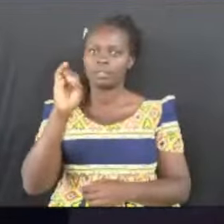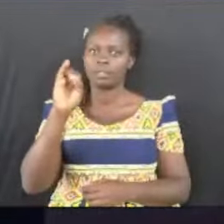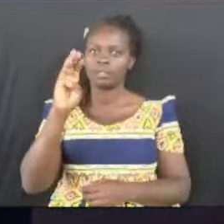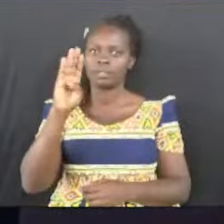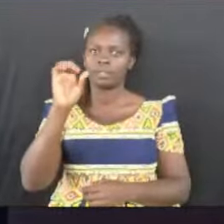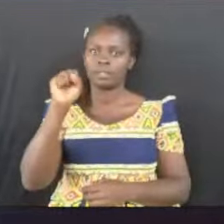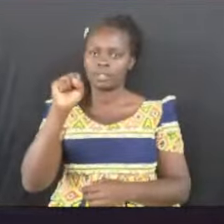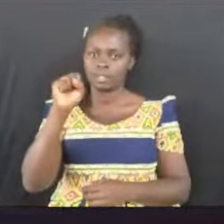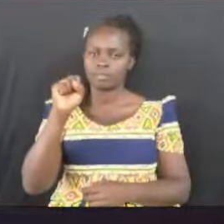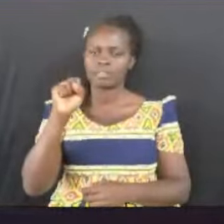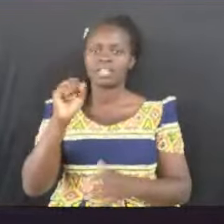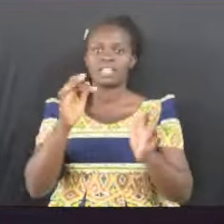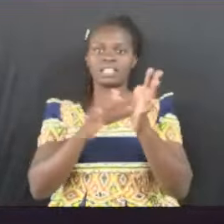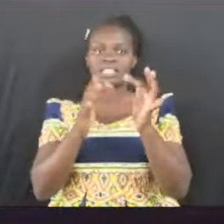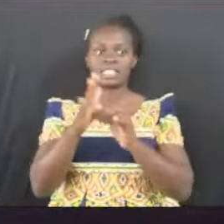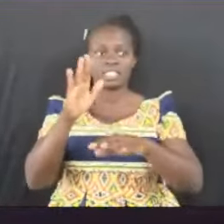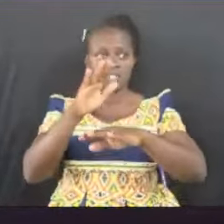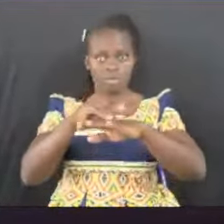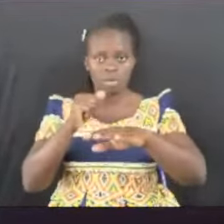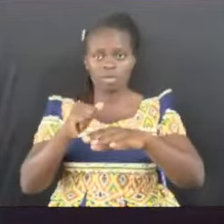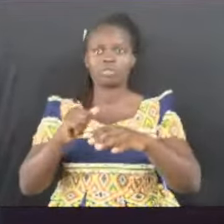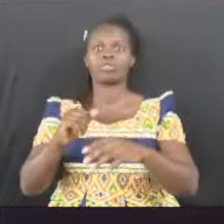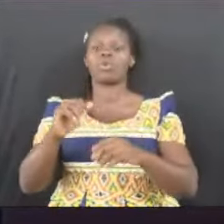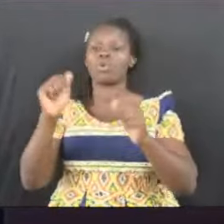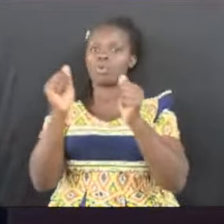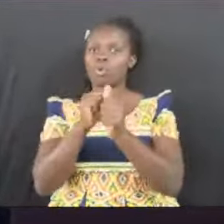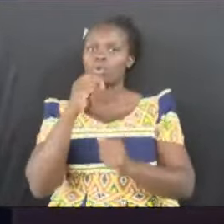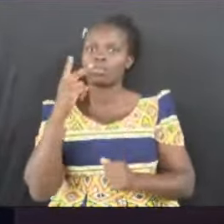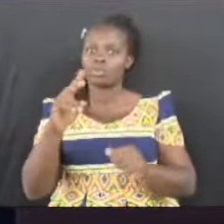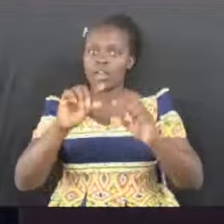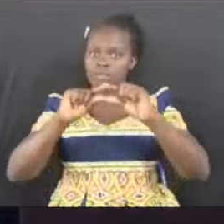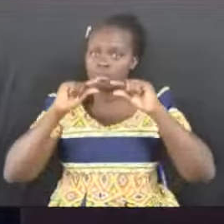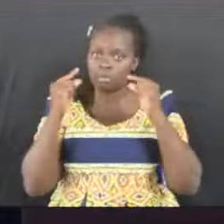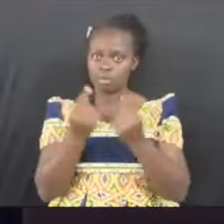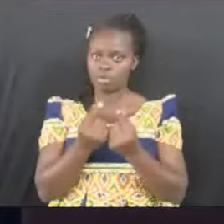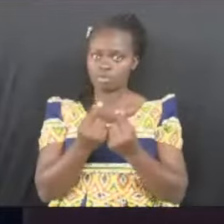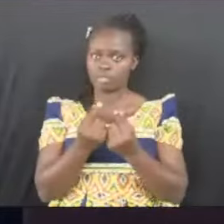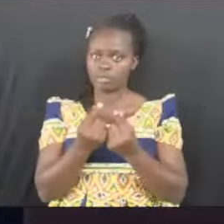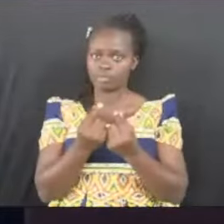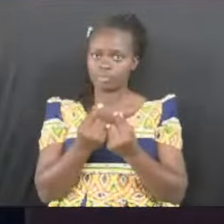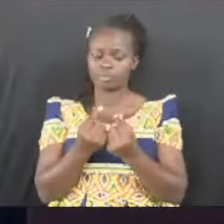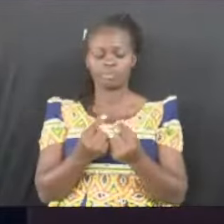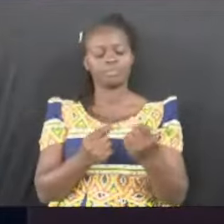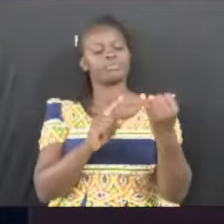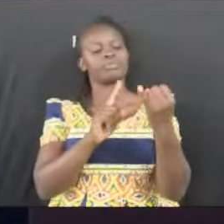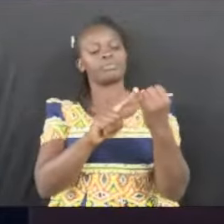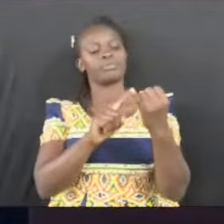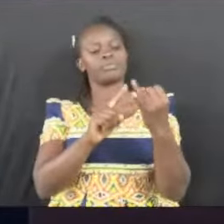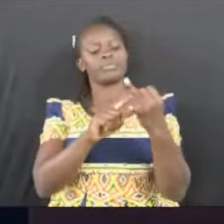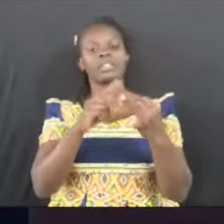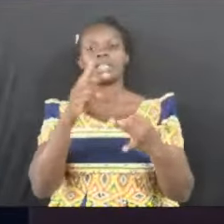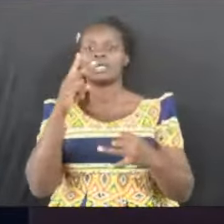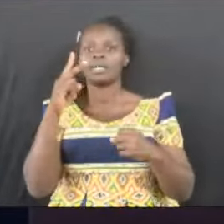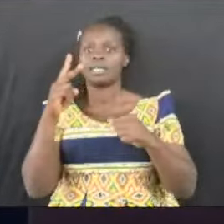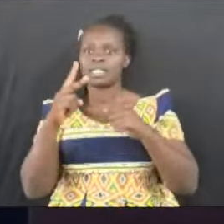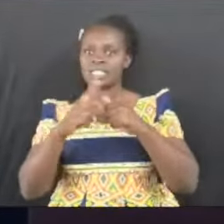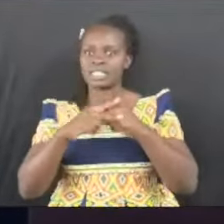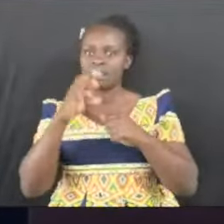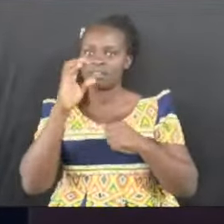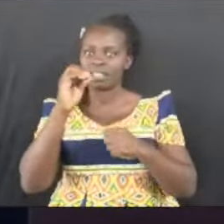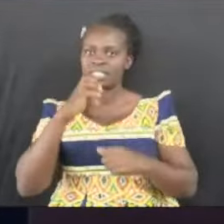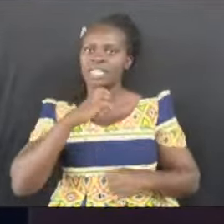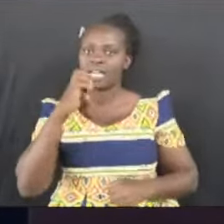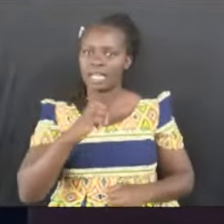disciples. Is it by chance? 70 elders. Sent them